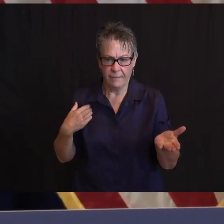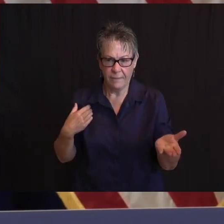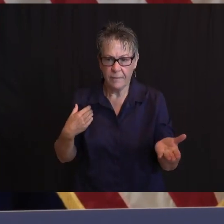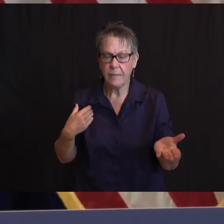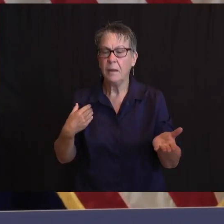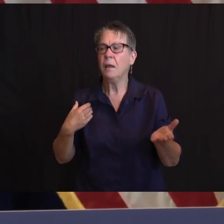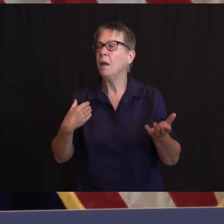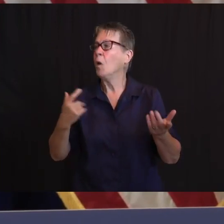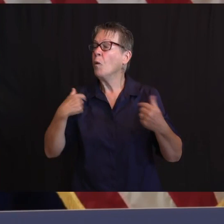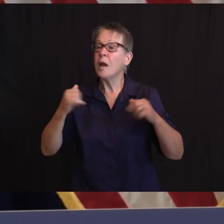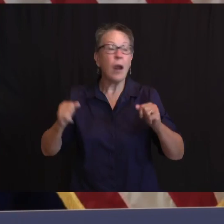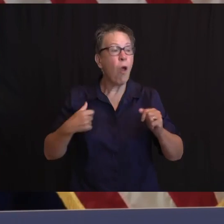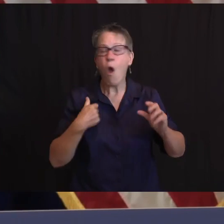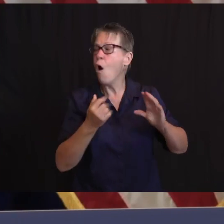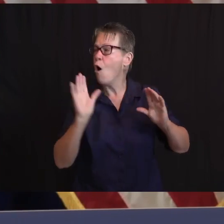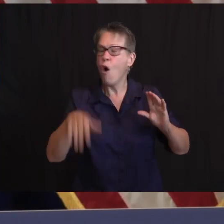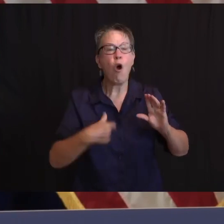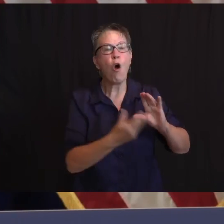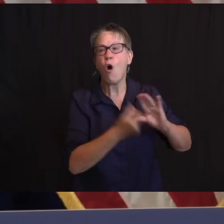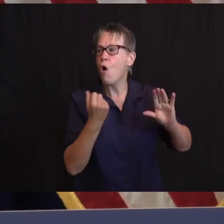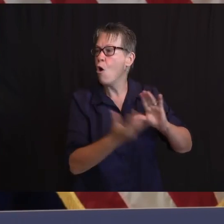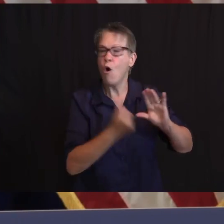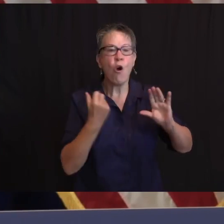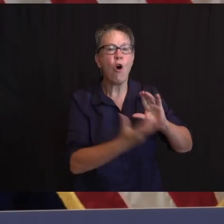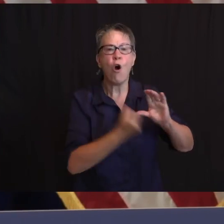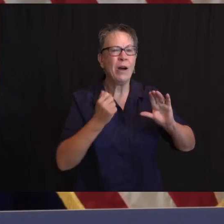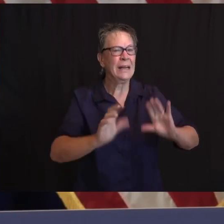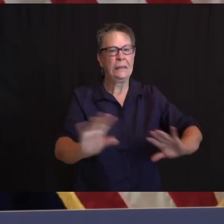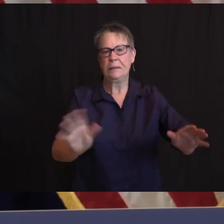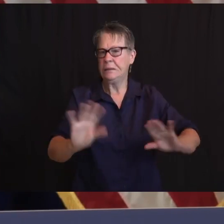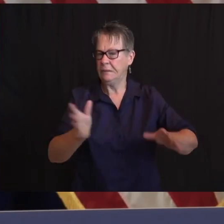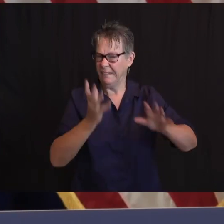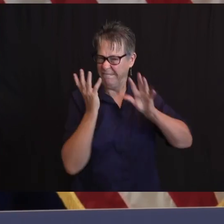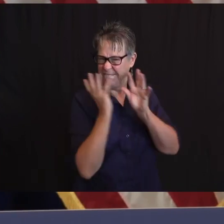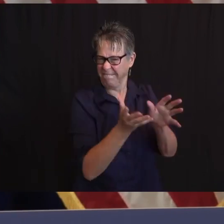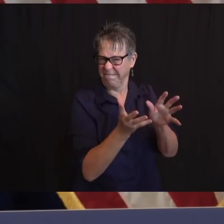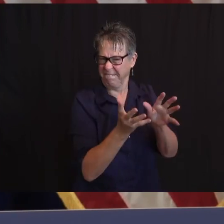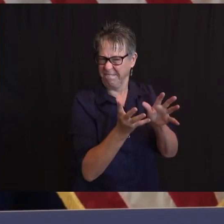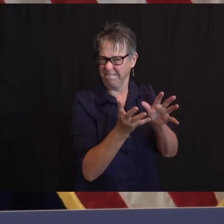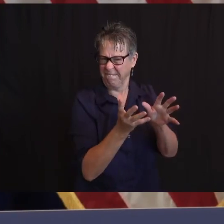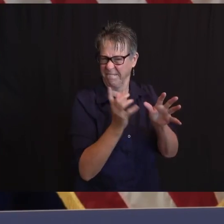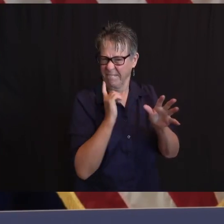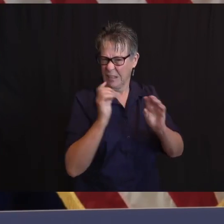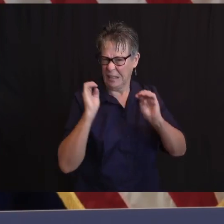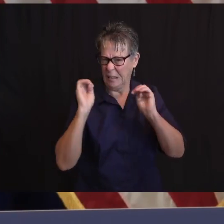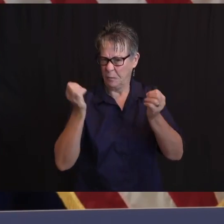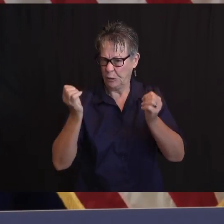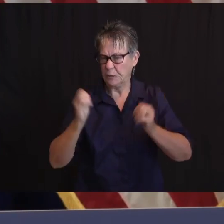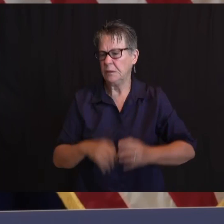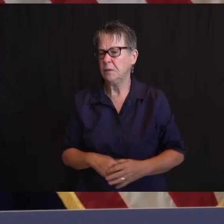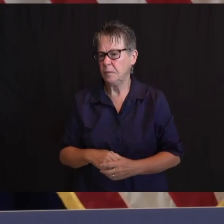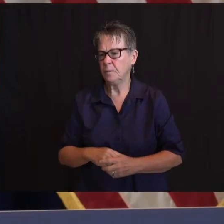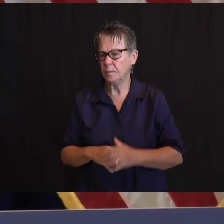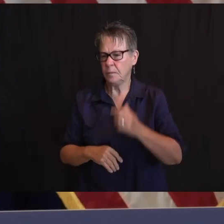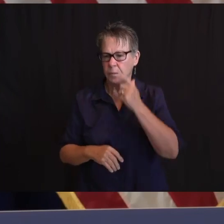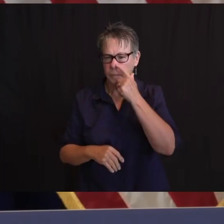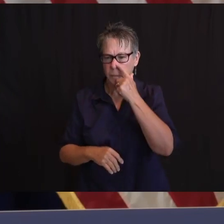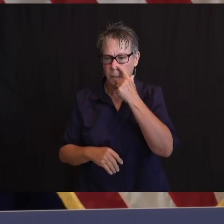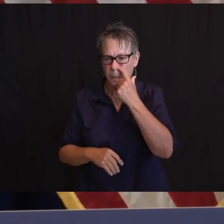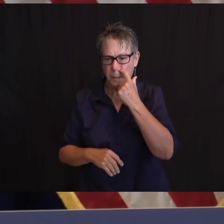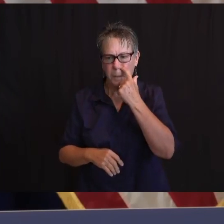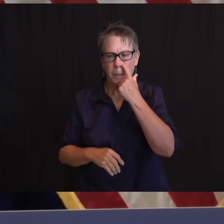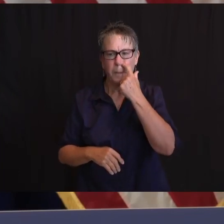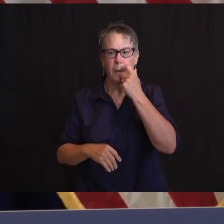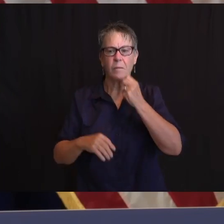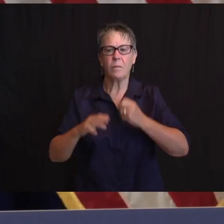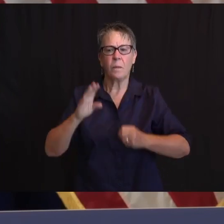challenges. Through an administrative order from the Department of Health, hospitals will be required to have a 90-day stockpile of this equipment. Long-term